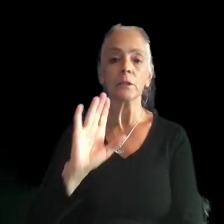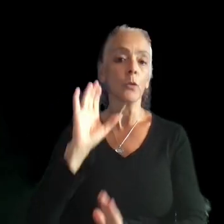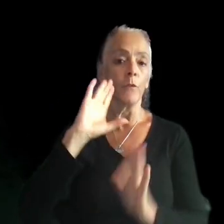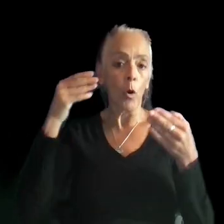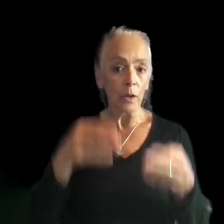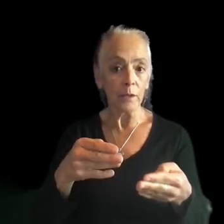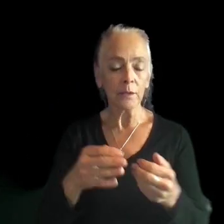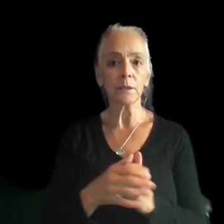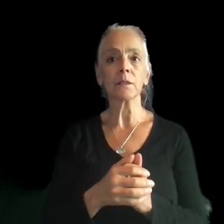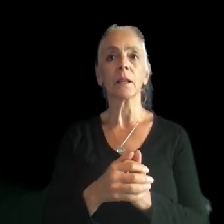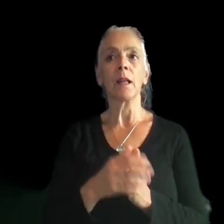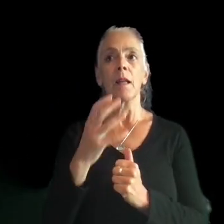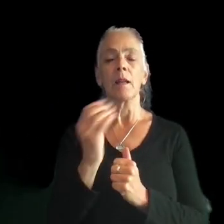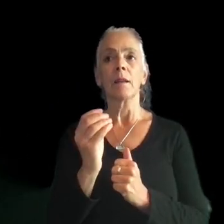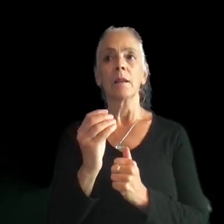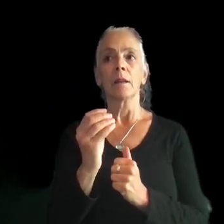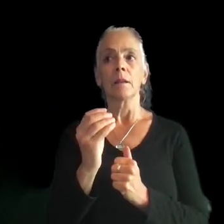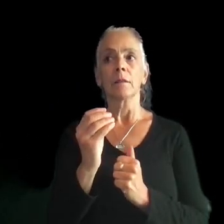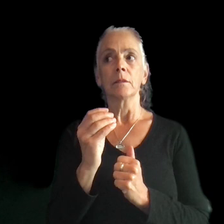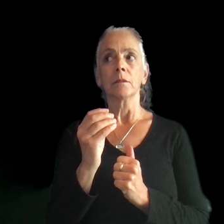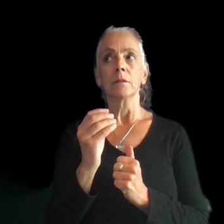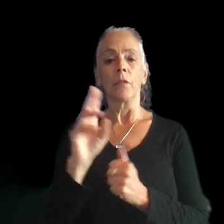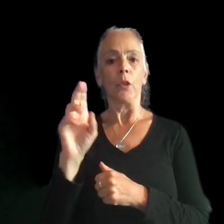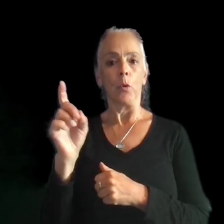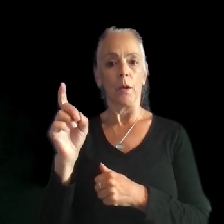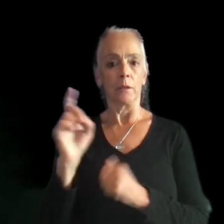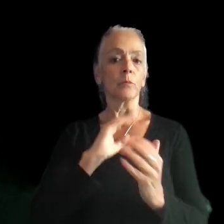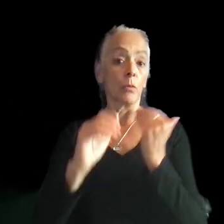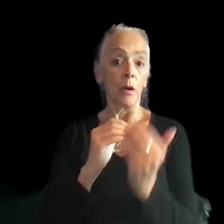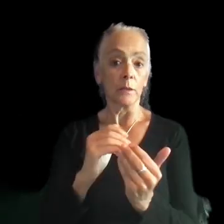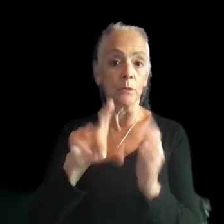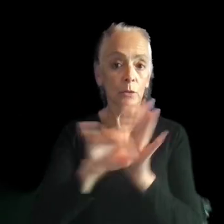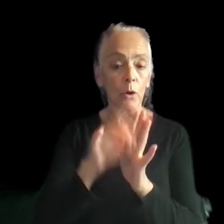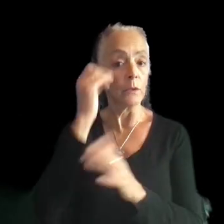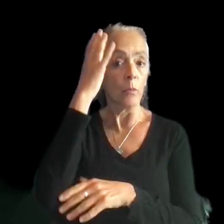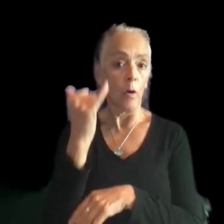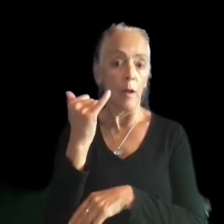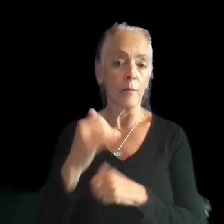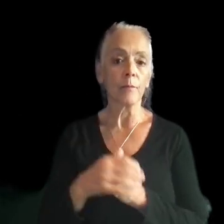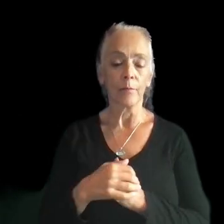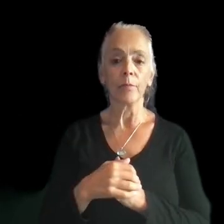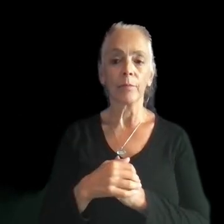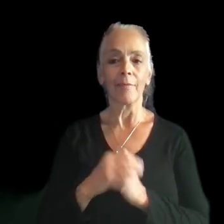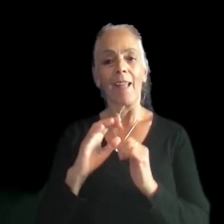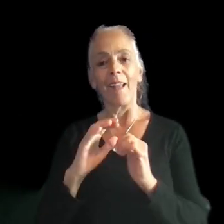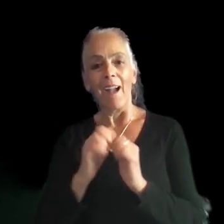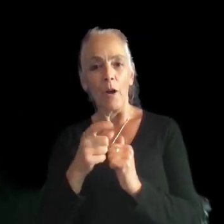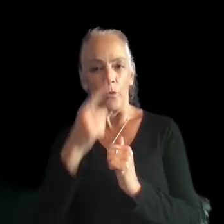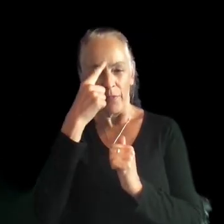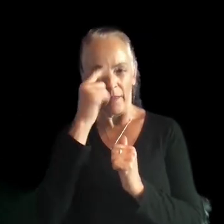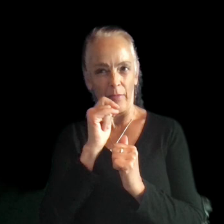uh and then uh the whole the ux process that you choose to do and why you choose to do that how you think that